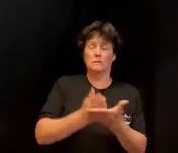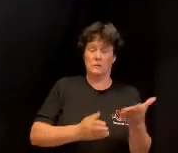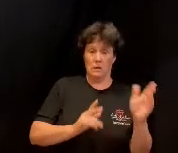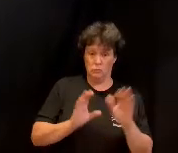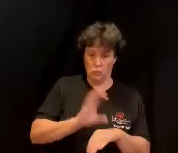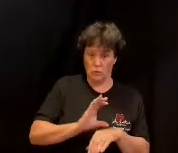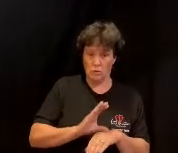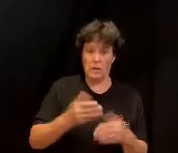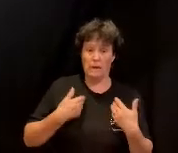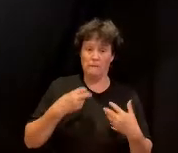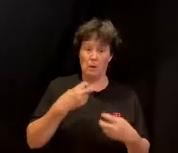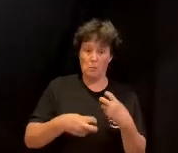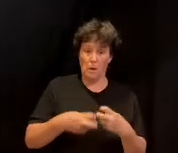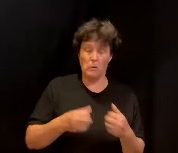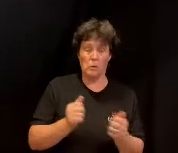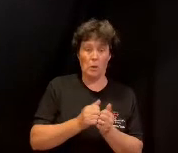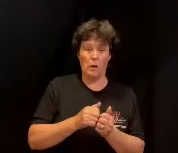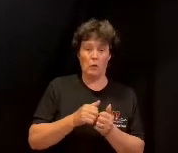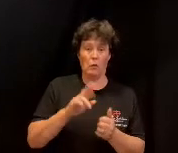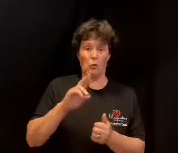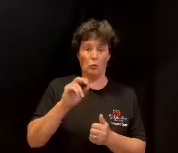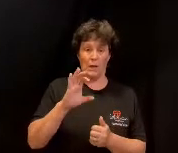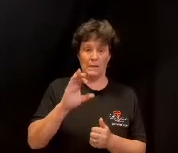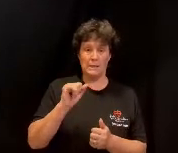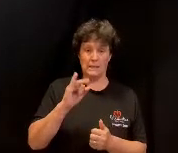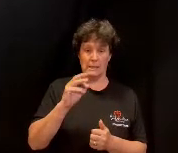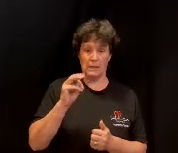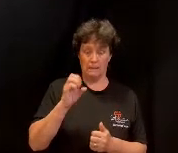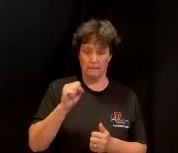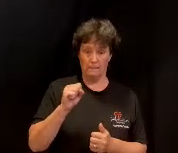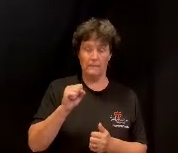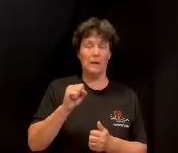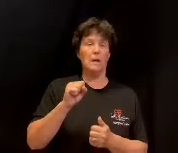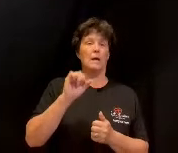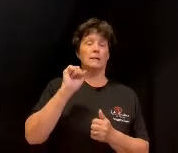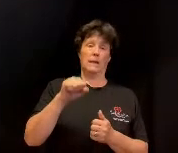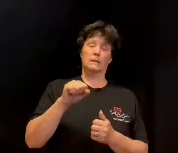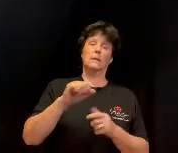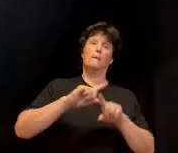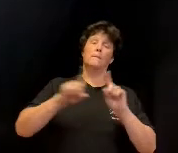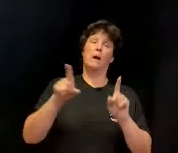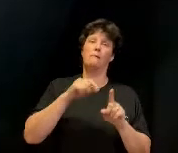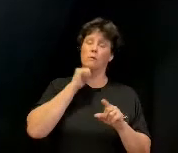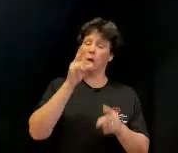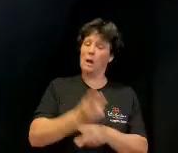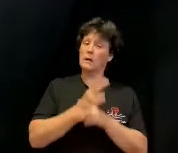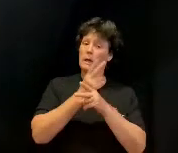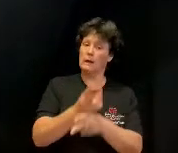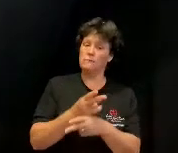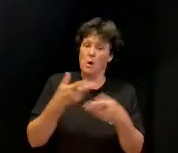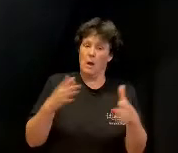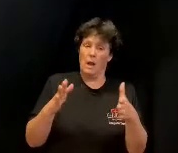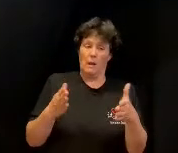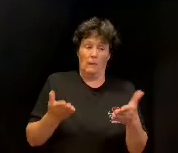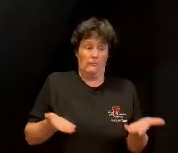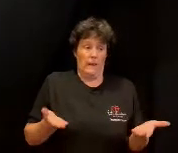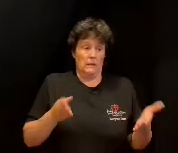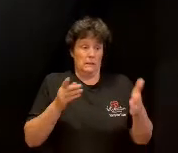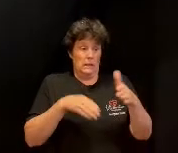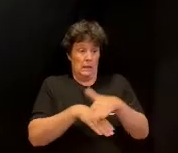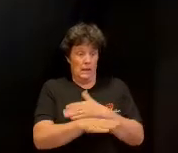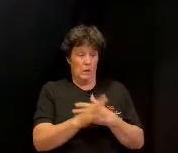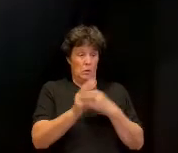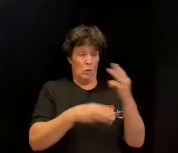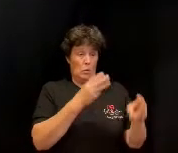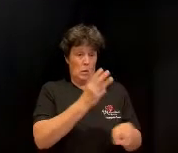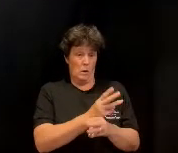what I'm saying. But what I'm saying to you is that if we don't watch out, we'll let things come into the church that the world has